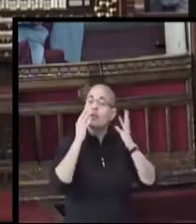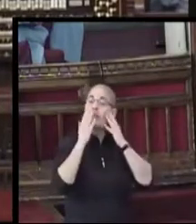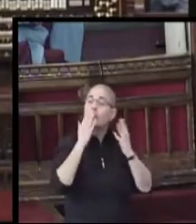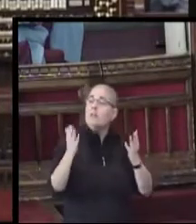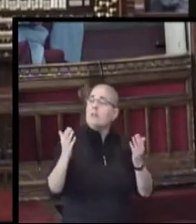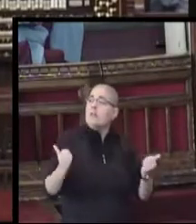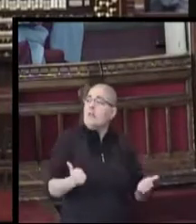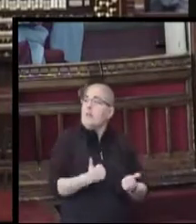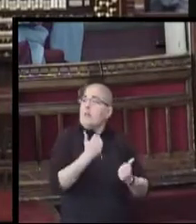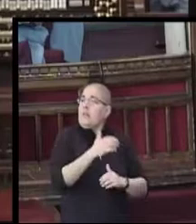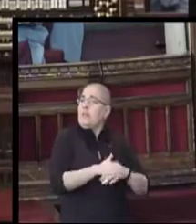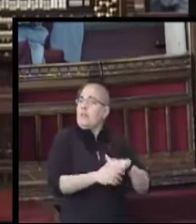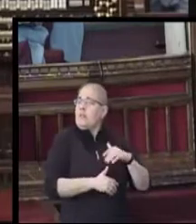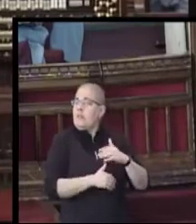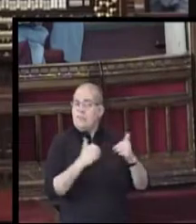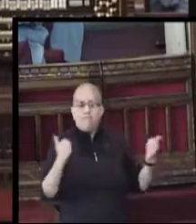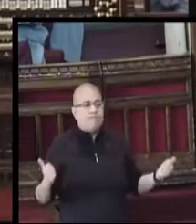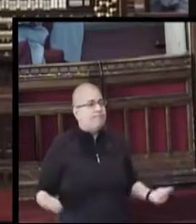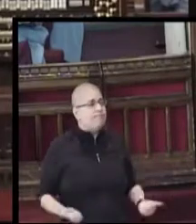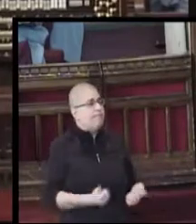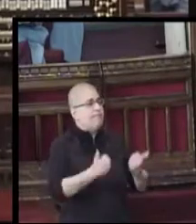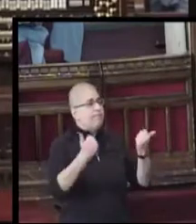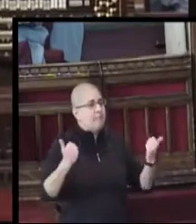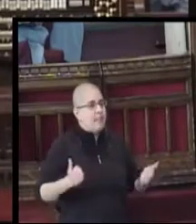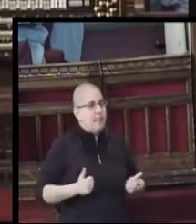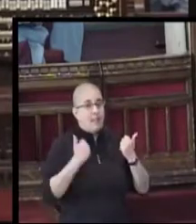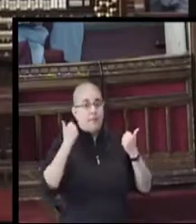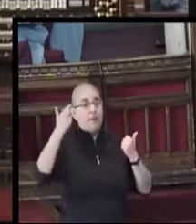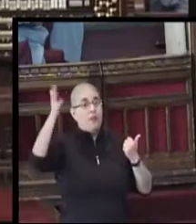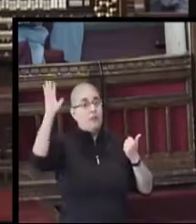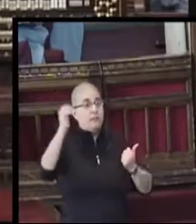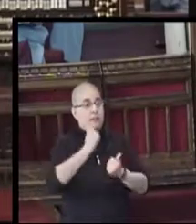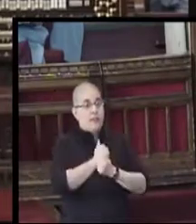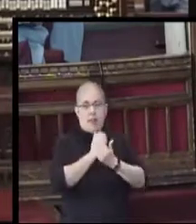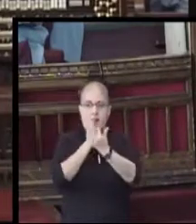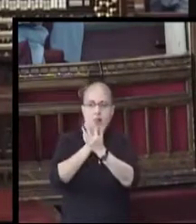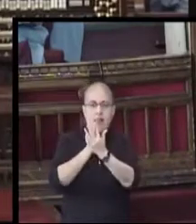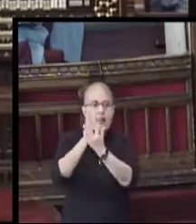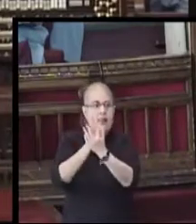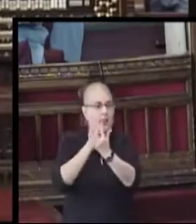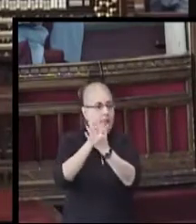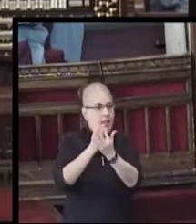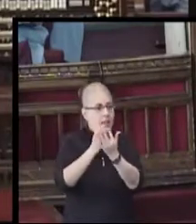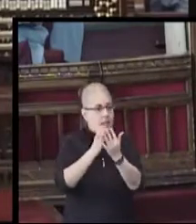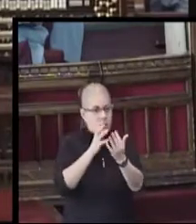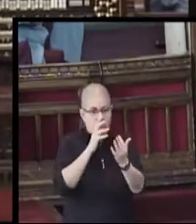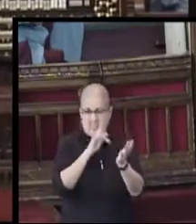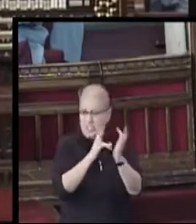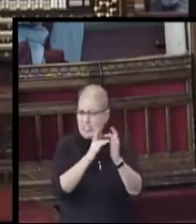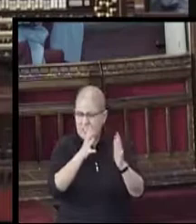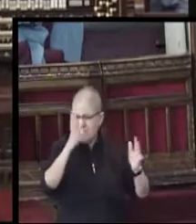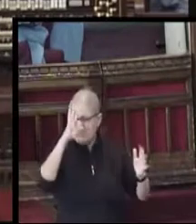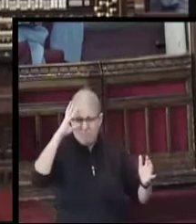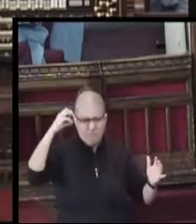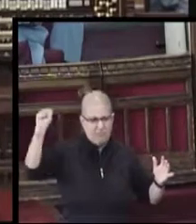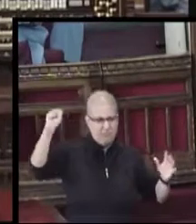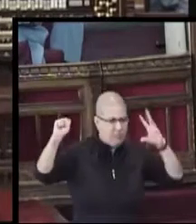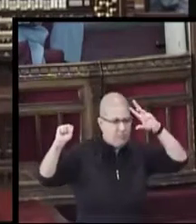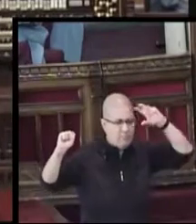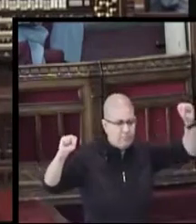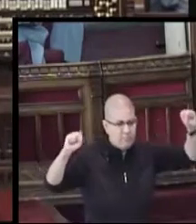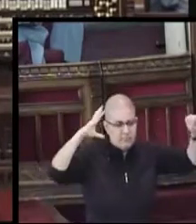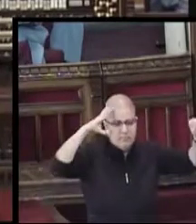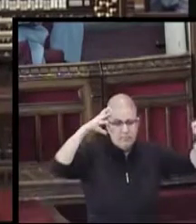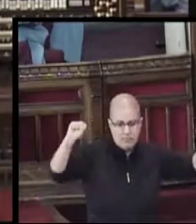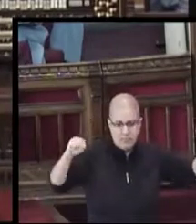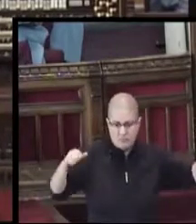abundant life, getting in the way of people experiencing God's love. Jesus spent a whole lot of time defying expectations,